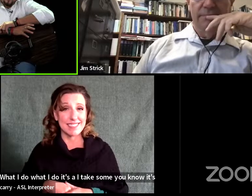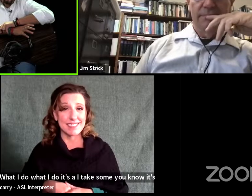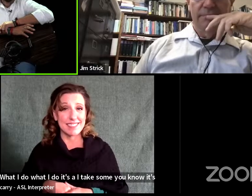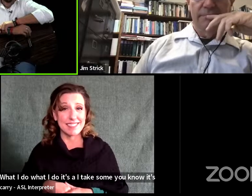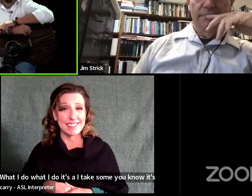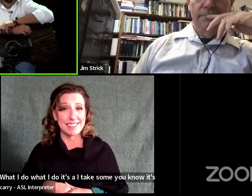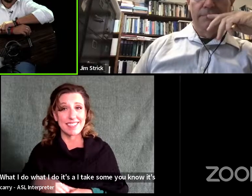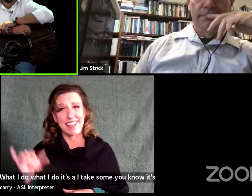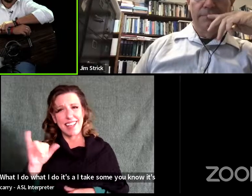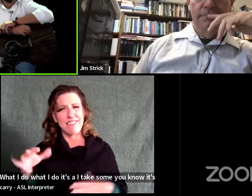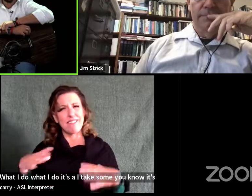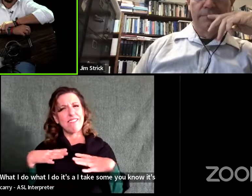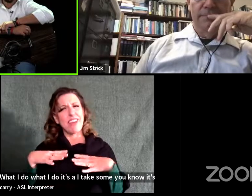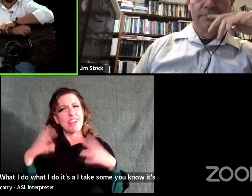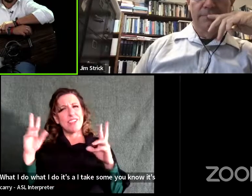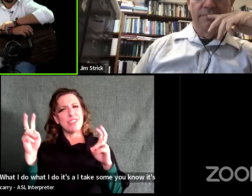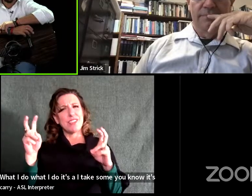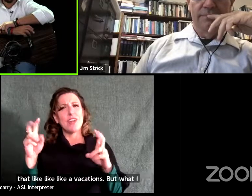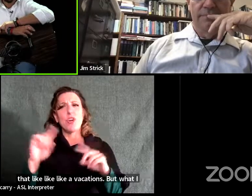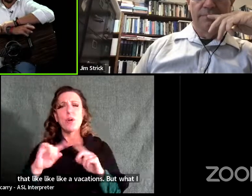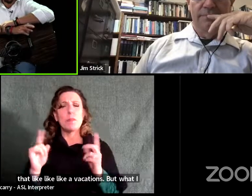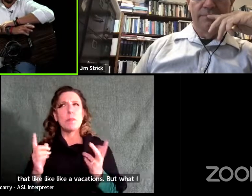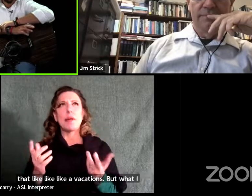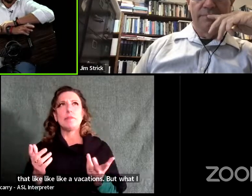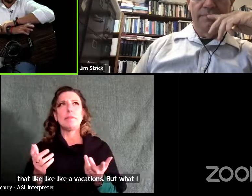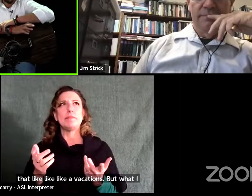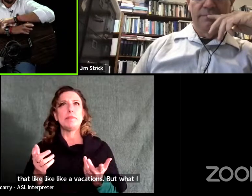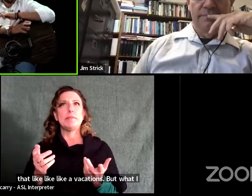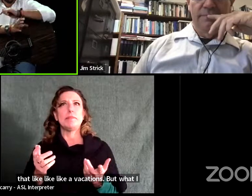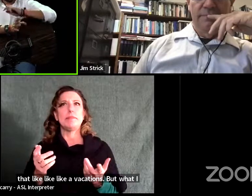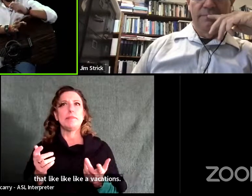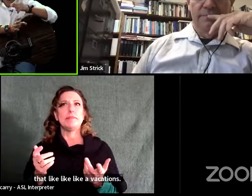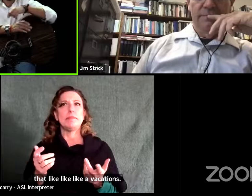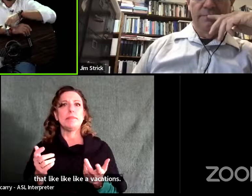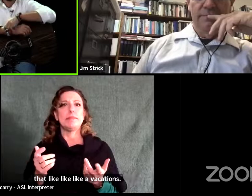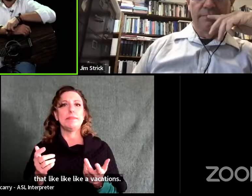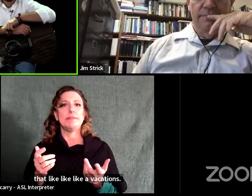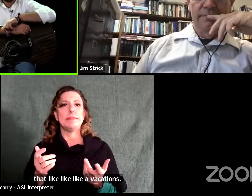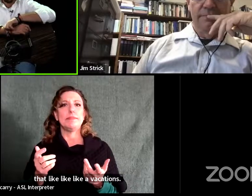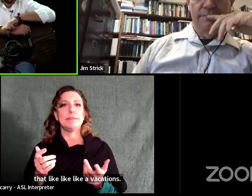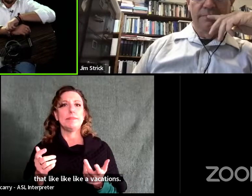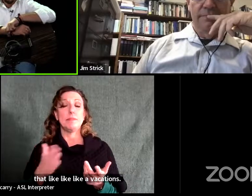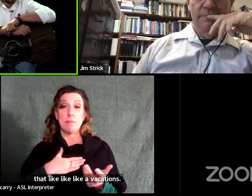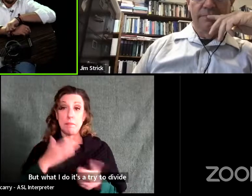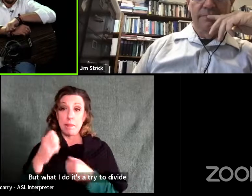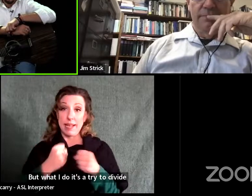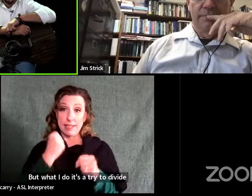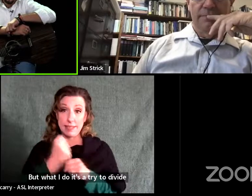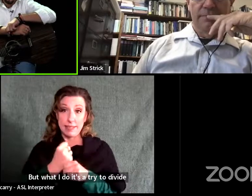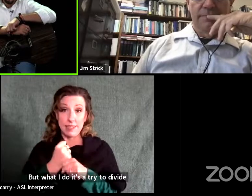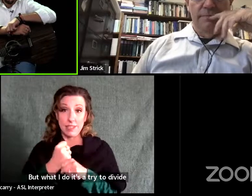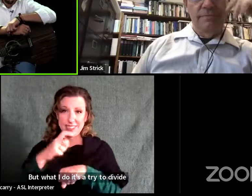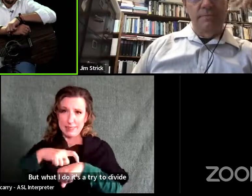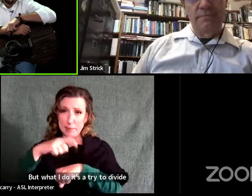like a vacations, but what I do is try to divide my year